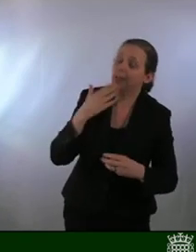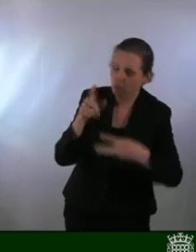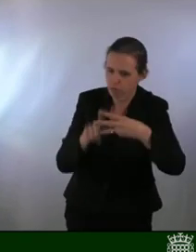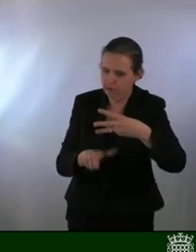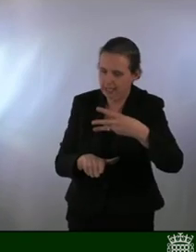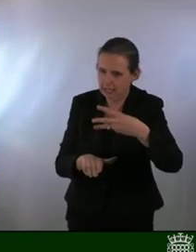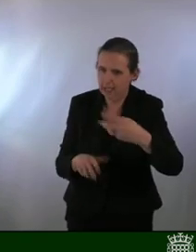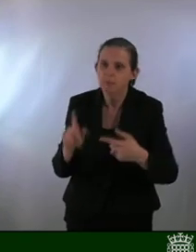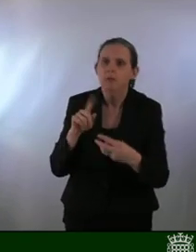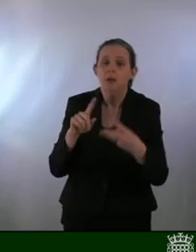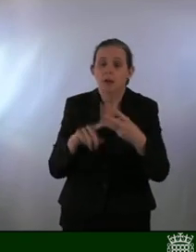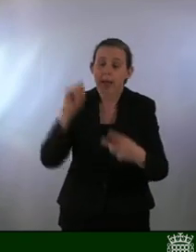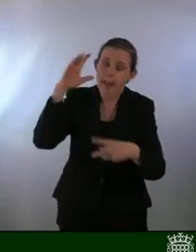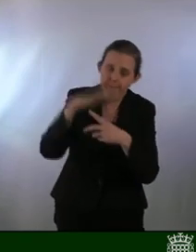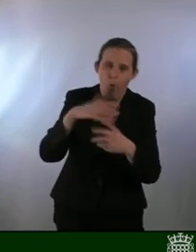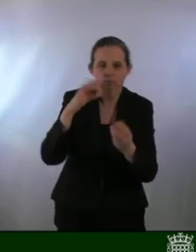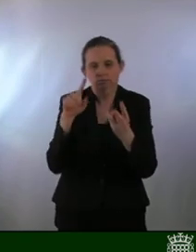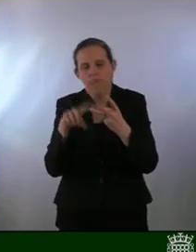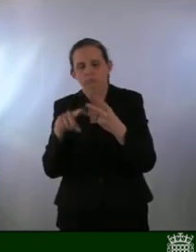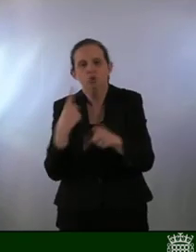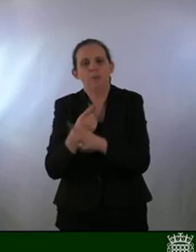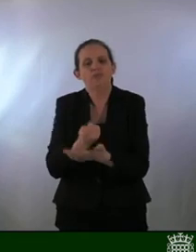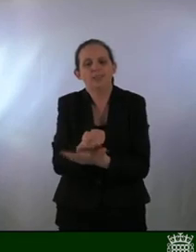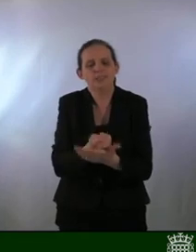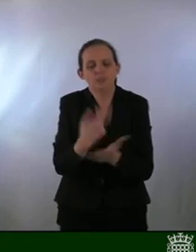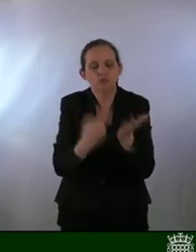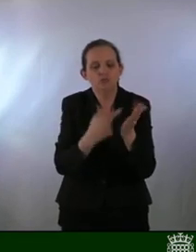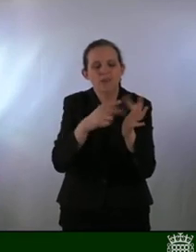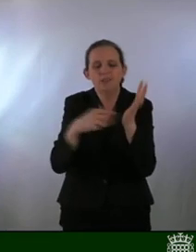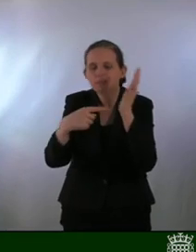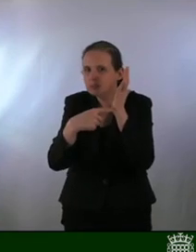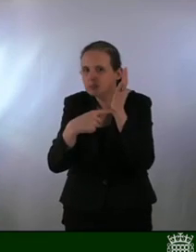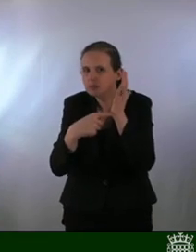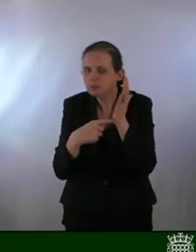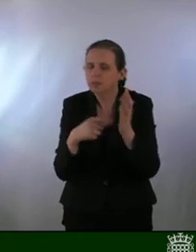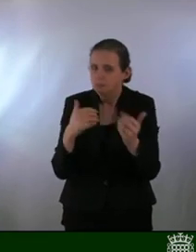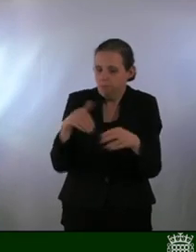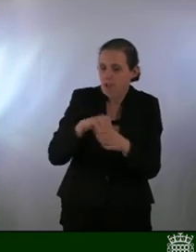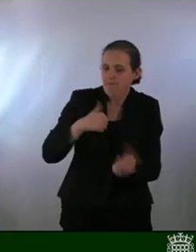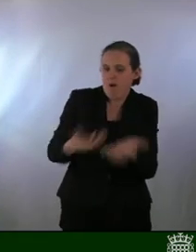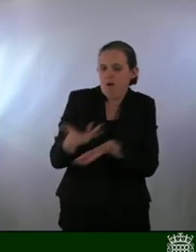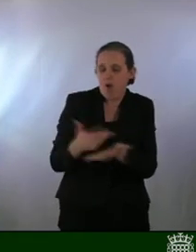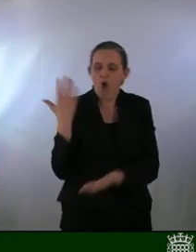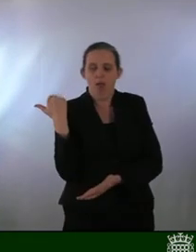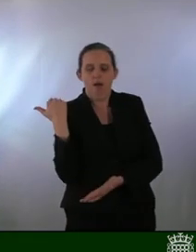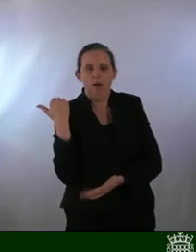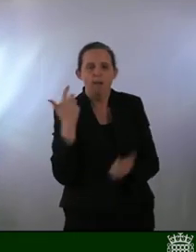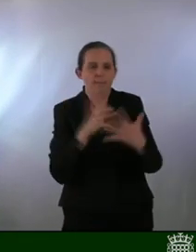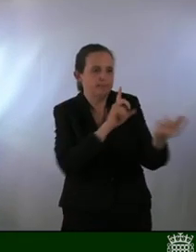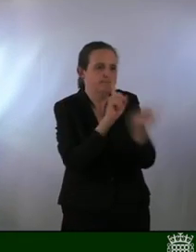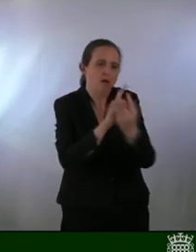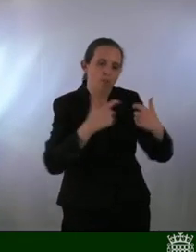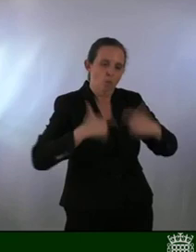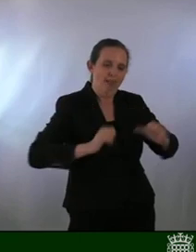very important point on rent, and this was part of the discussions that we had earlier today, and I've been talking to the Treasury and the Welfare